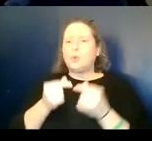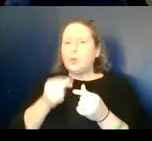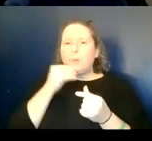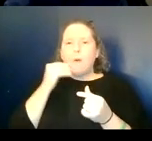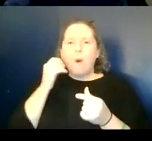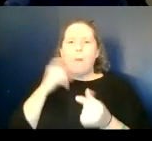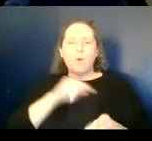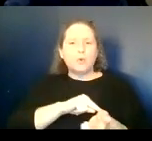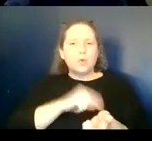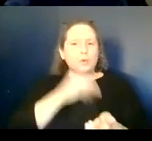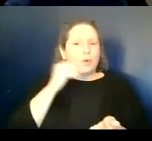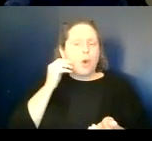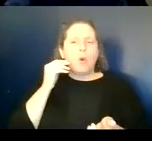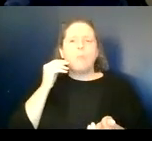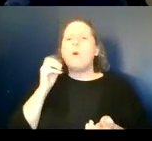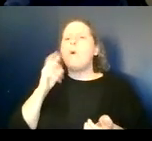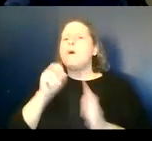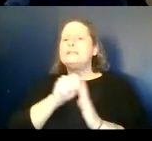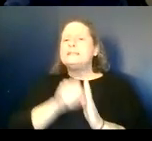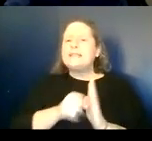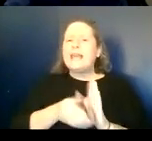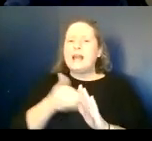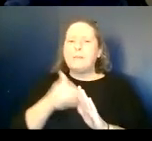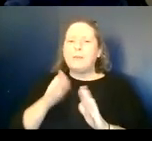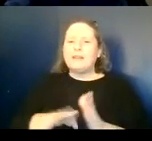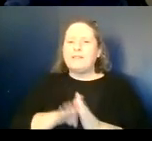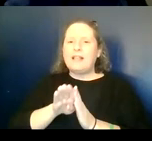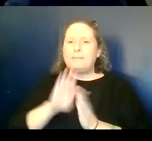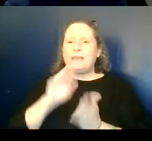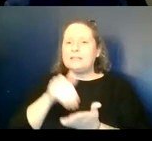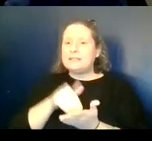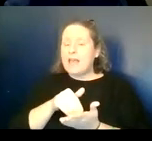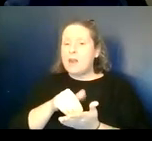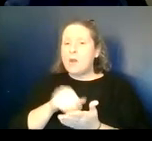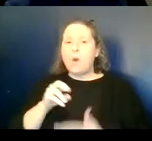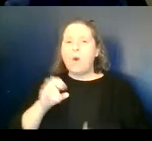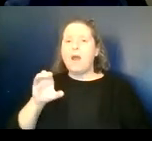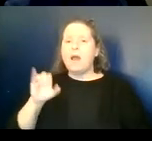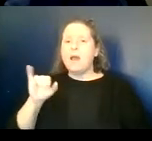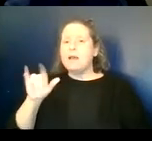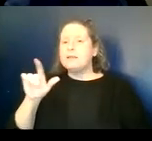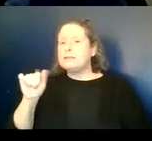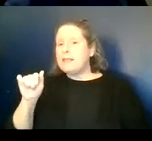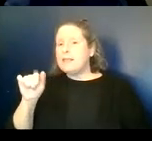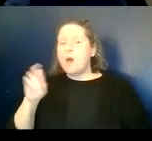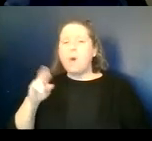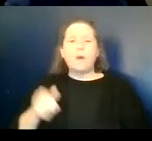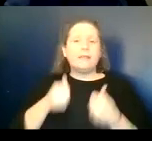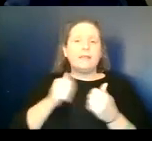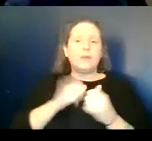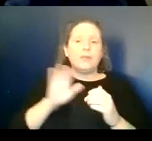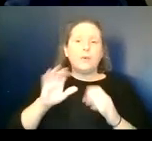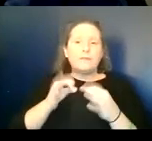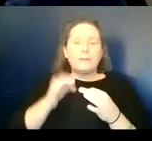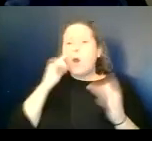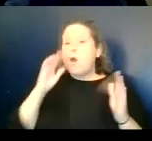even a state operated developmental center, or maybe in a SILA, or maybe you live with your family, or hopefully you live on